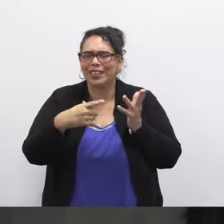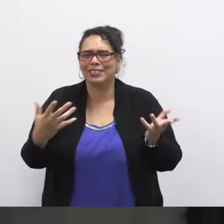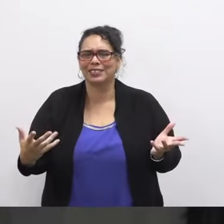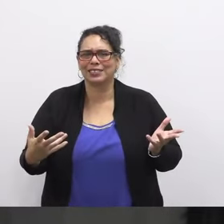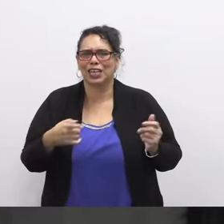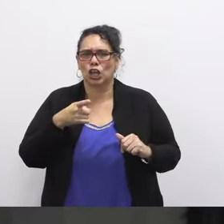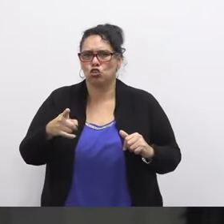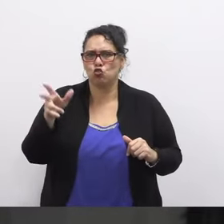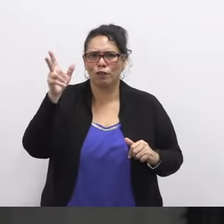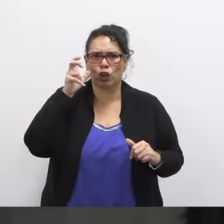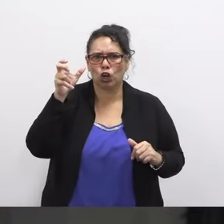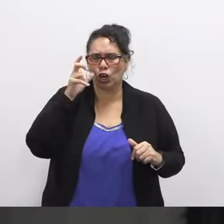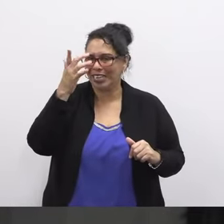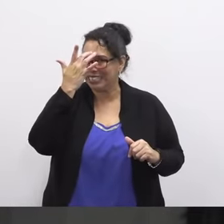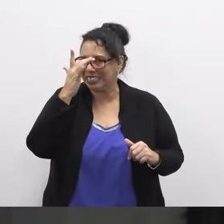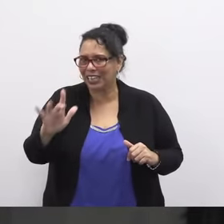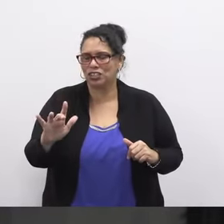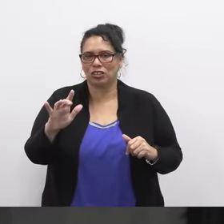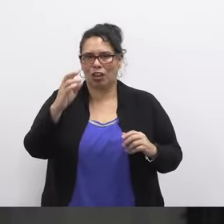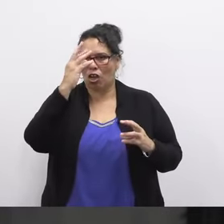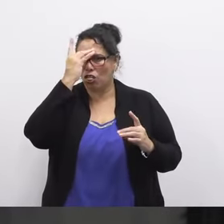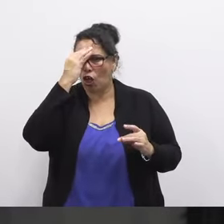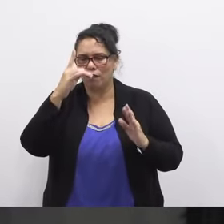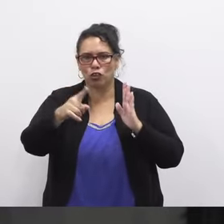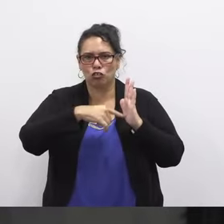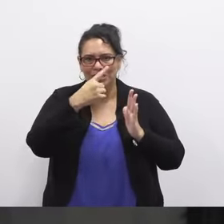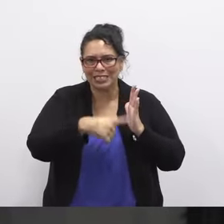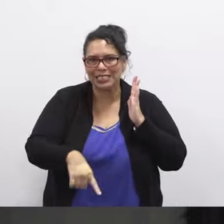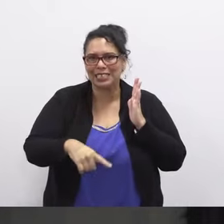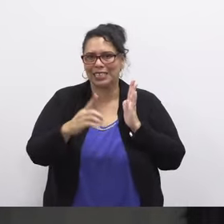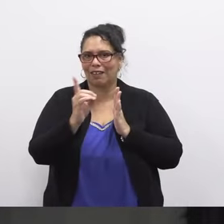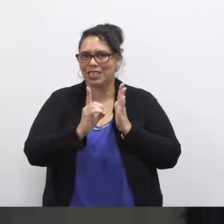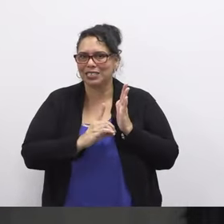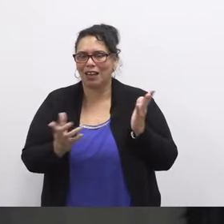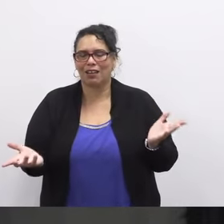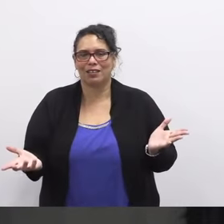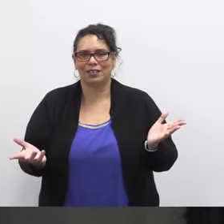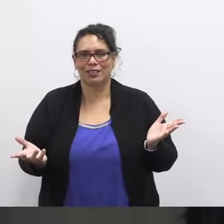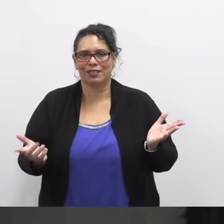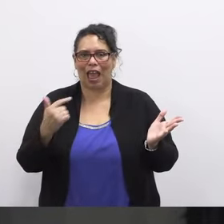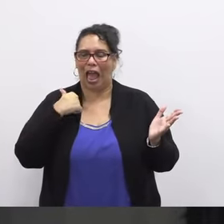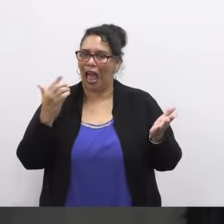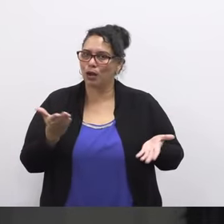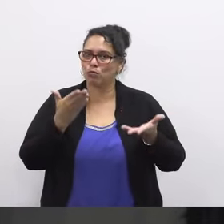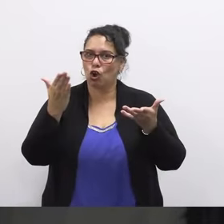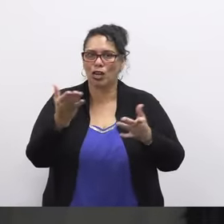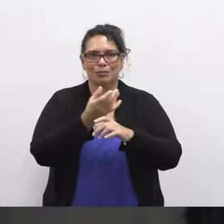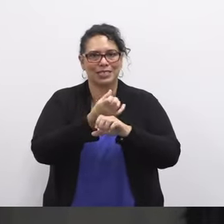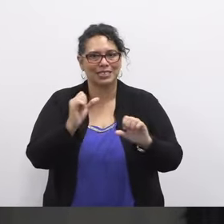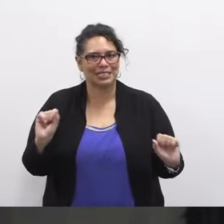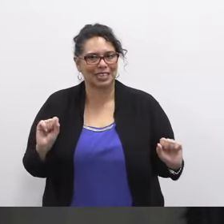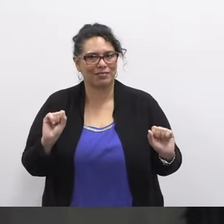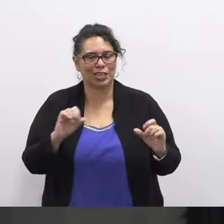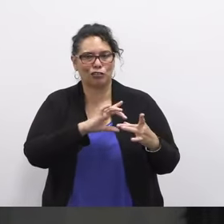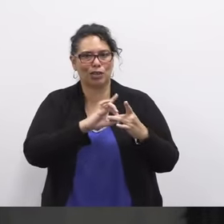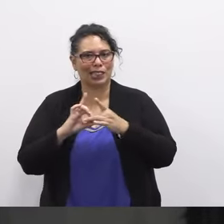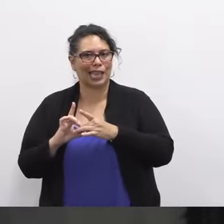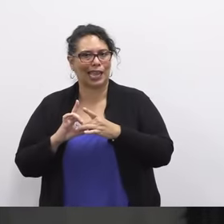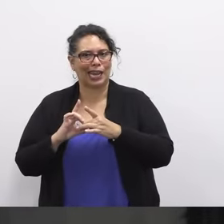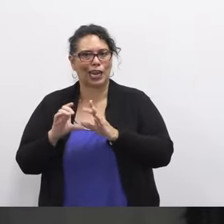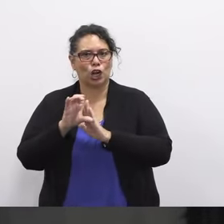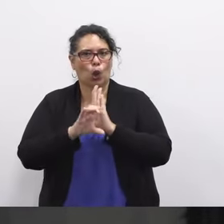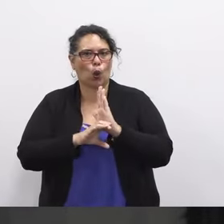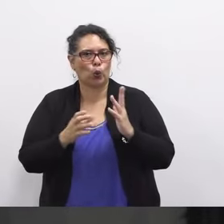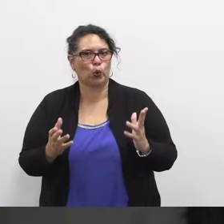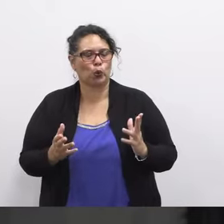thoughtful and intelligent critique of this design. I've brought up safety issues relating to the code, and I'm